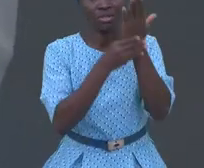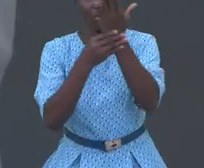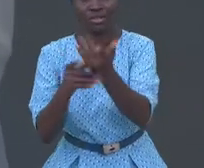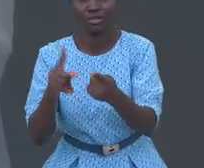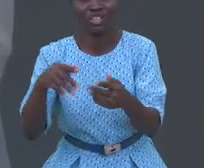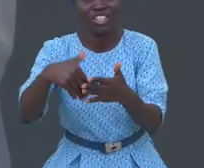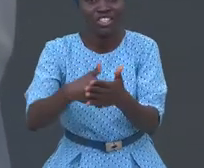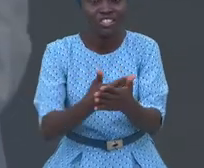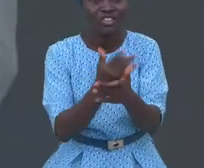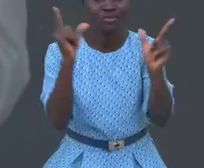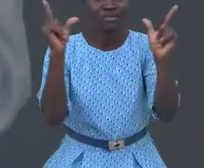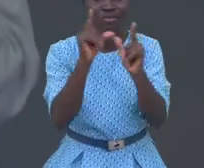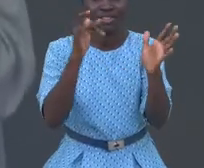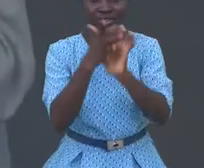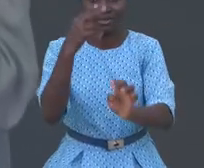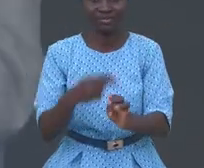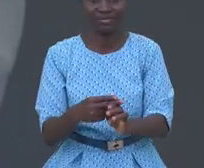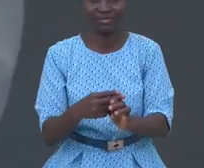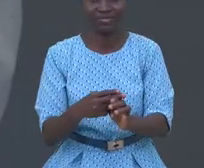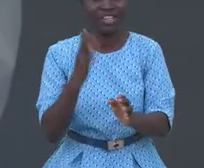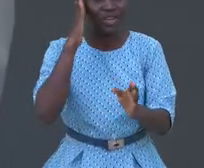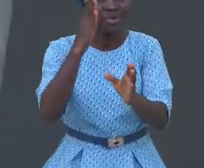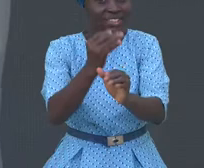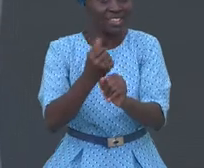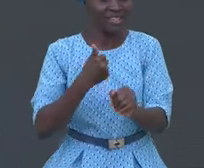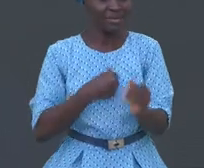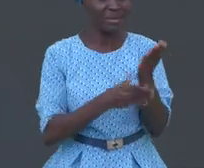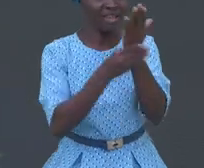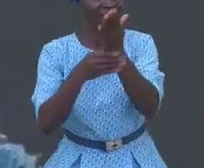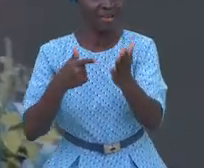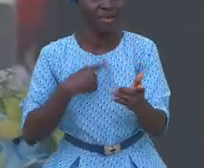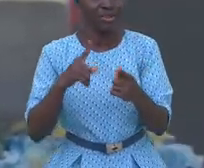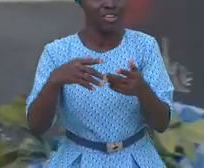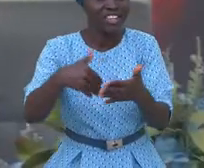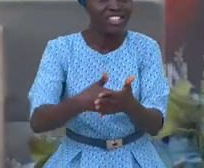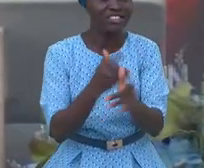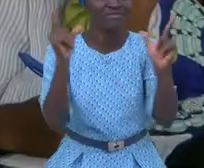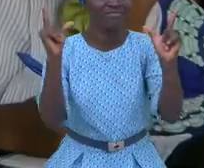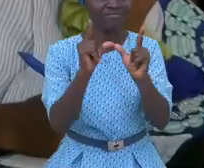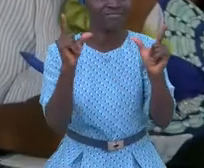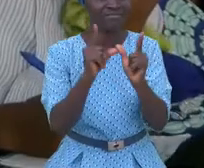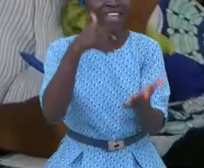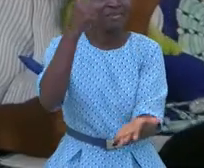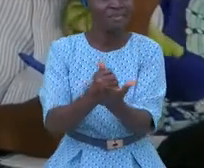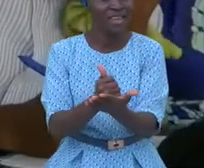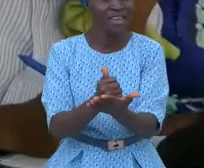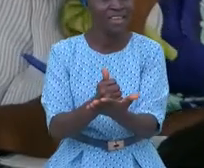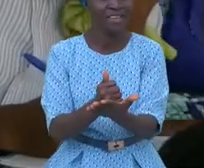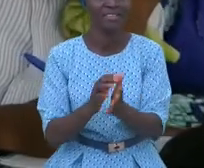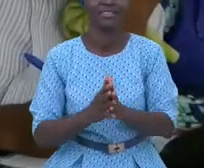platform. Take me to a new platform. Amen in your life.